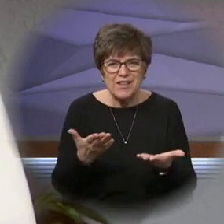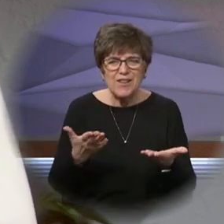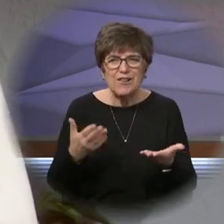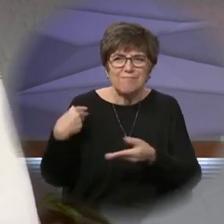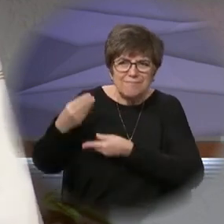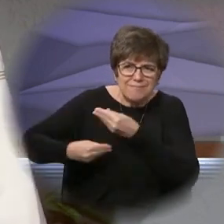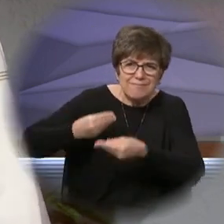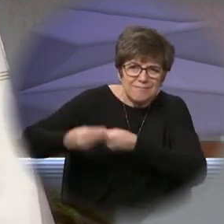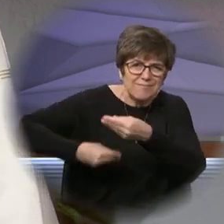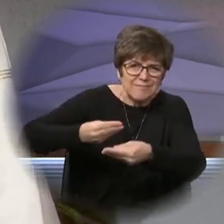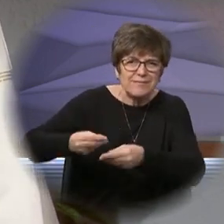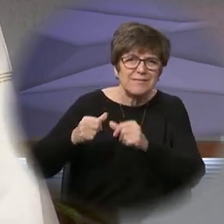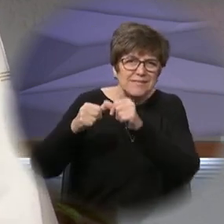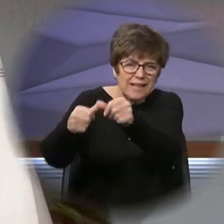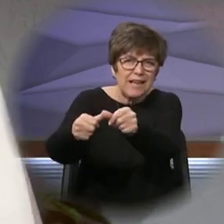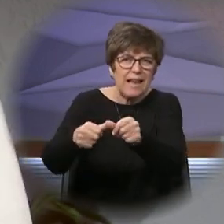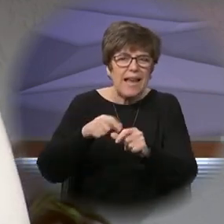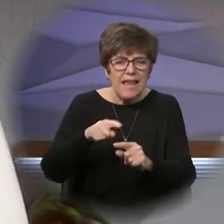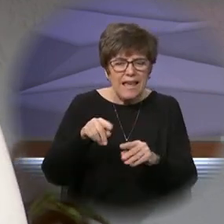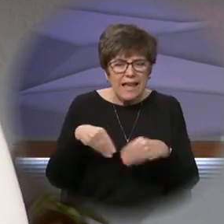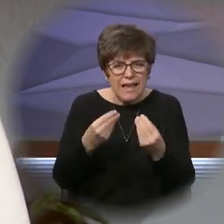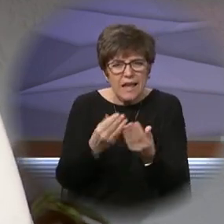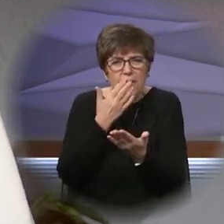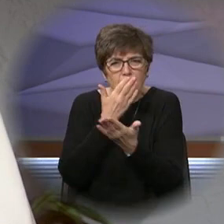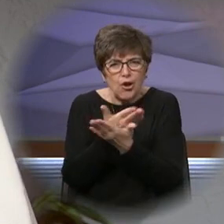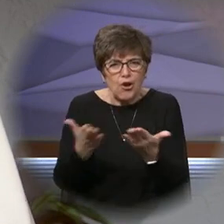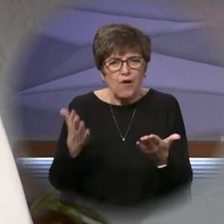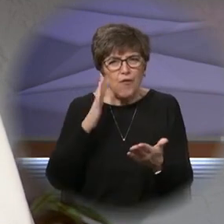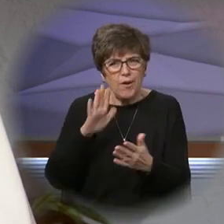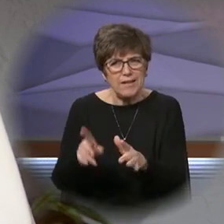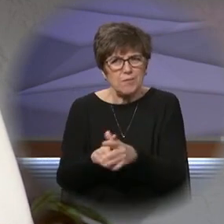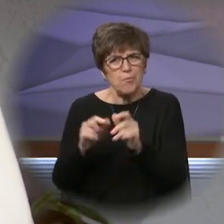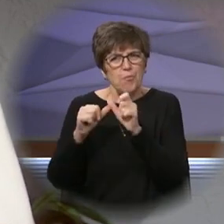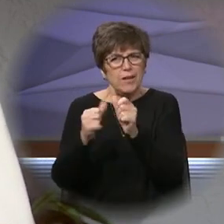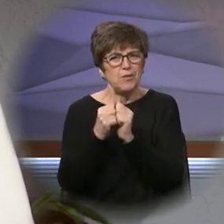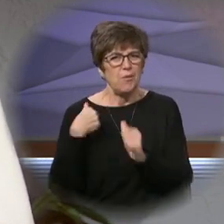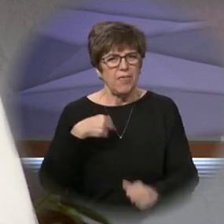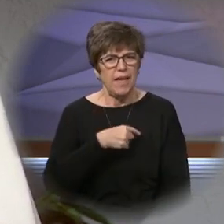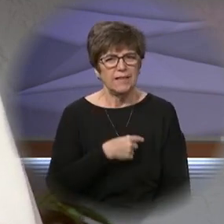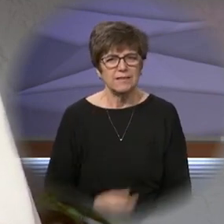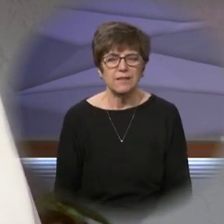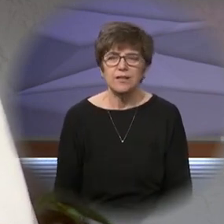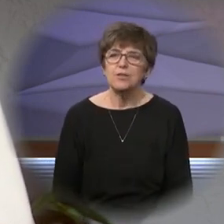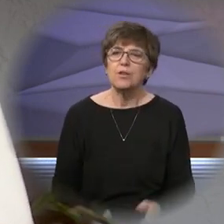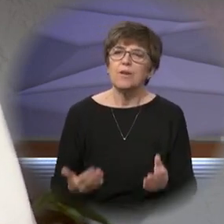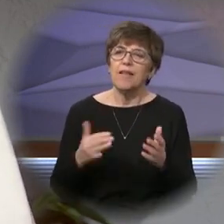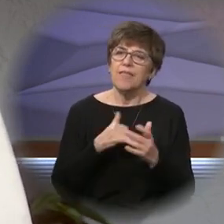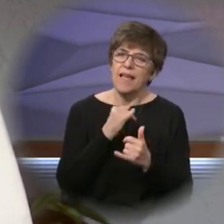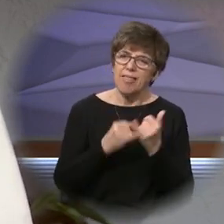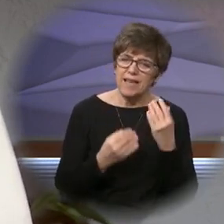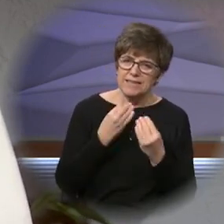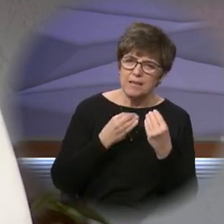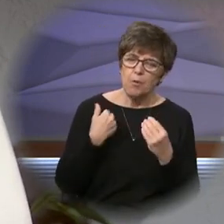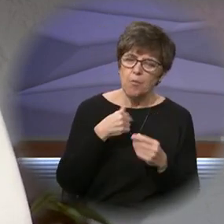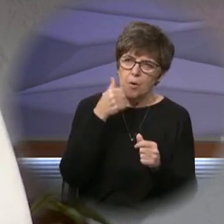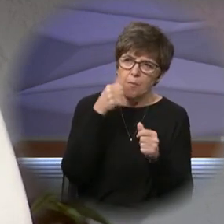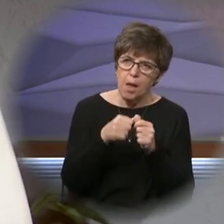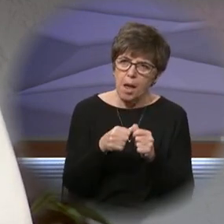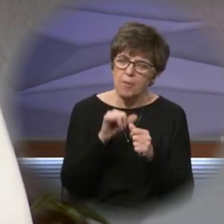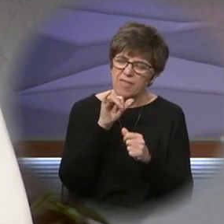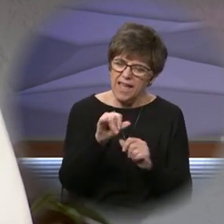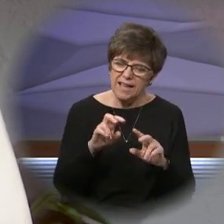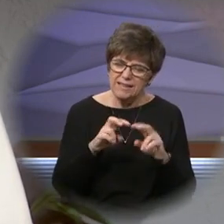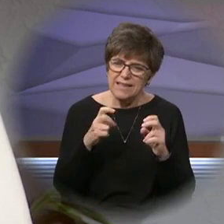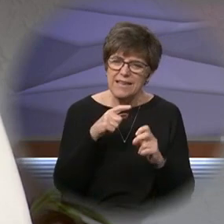being able to continue the power and the goodness of his presence. And so it was at that Last Supper, we remember well,